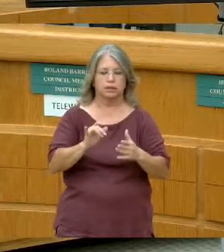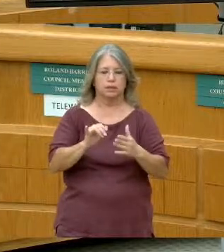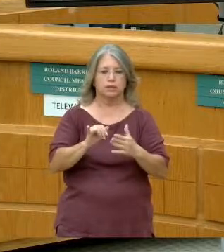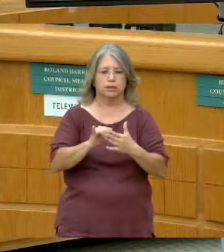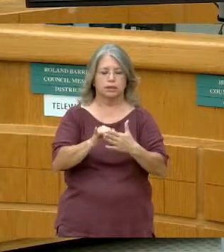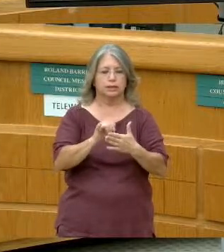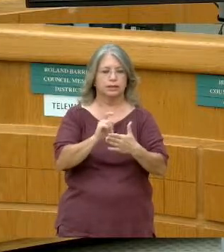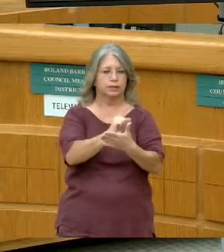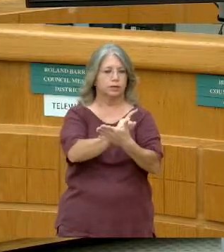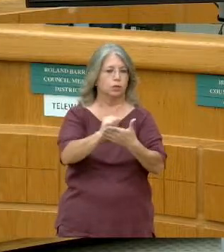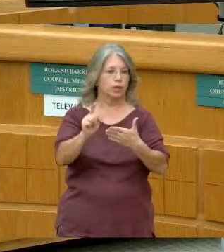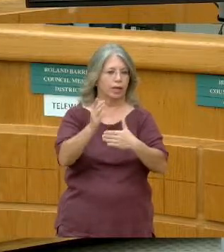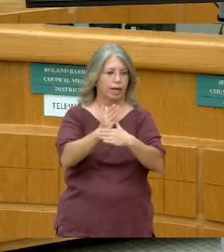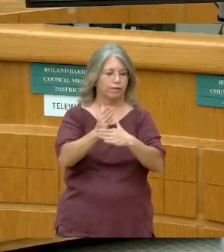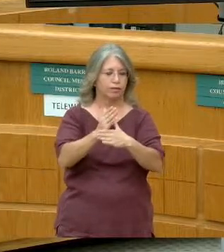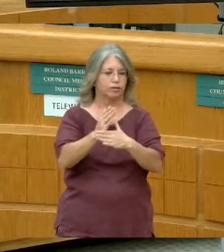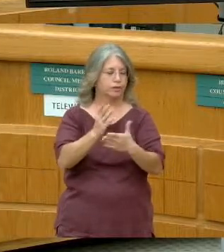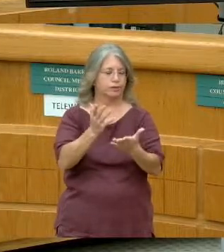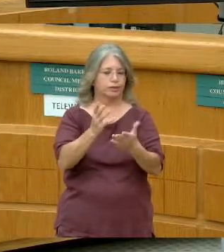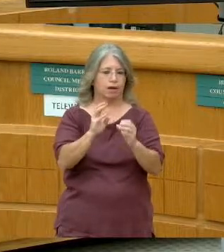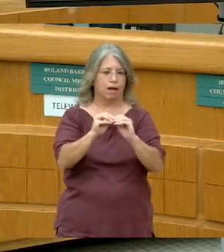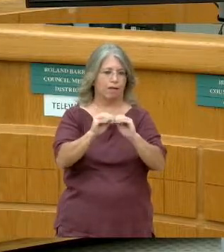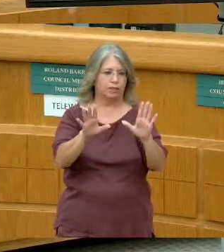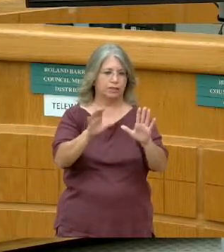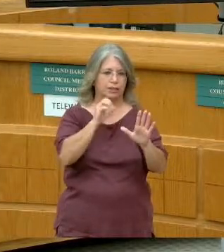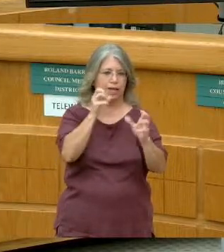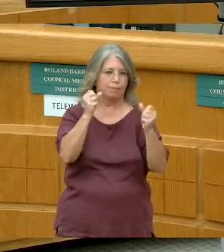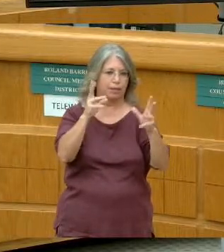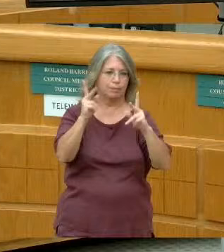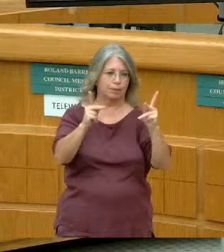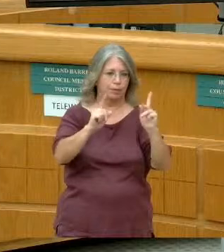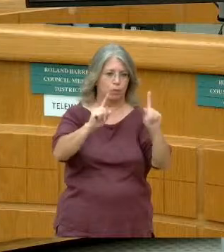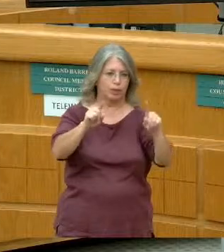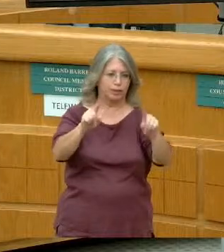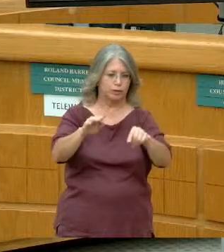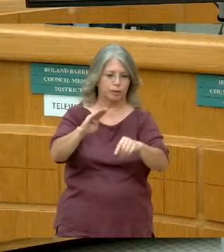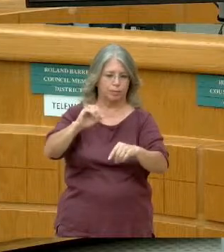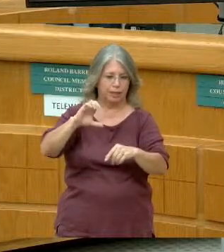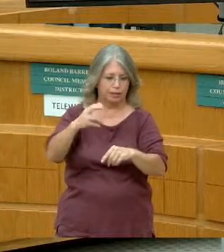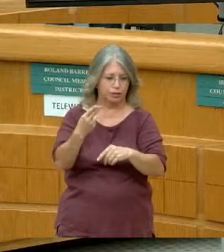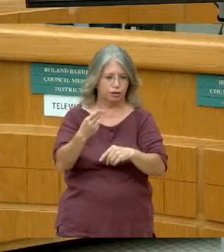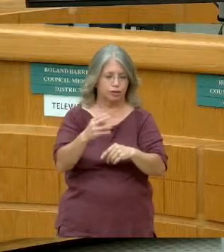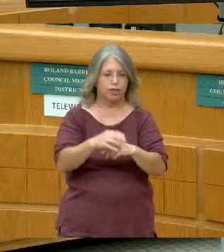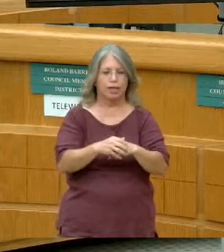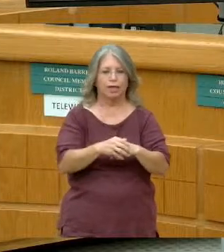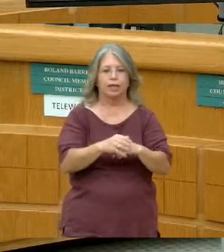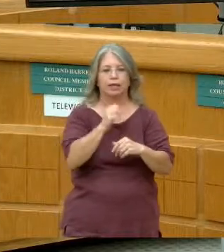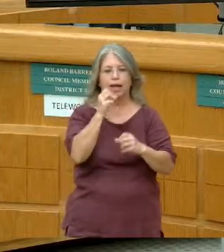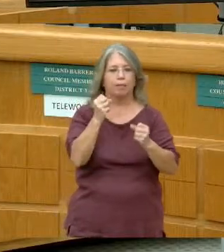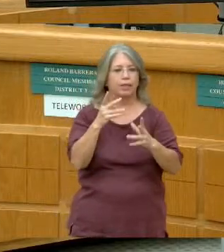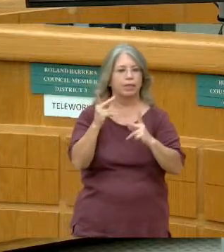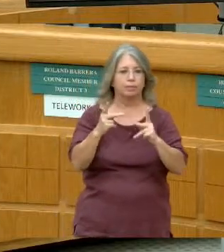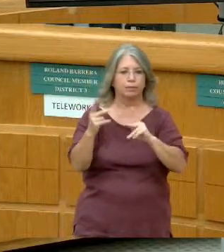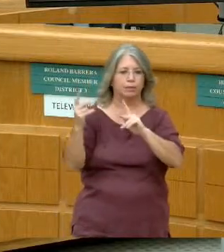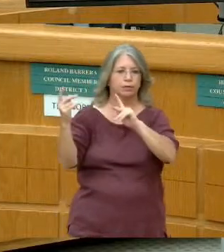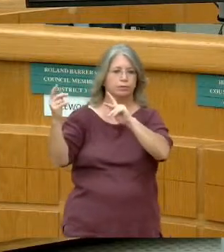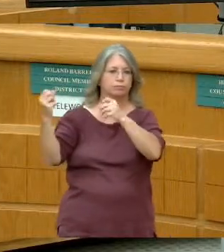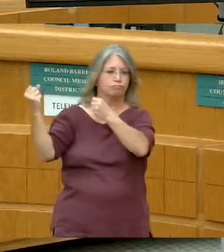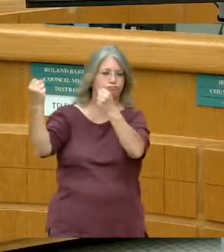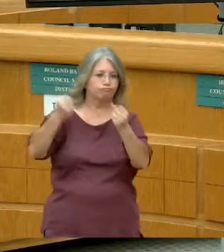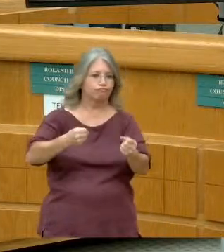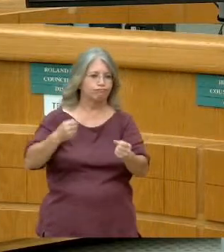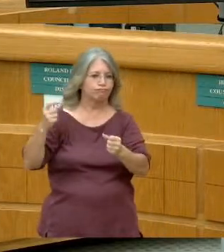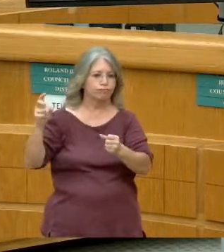you might expect, not a lot of people wanted to go to the beach during the middle of a hurricane and probably didn't come down to the Coastal Bend area. And even